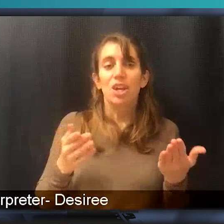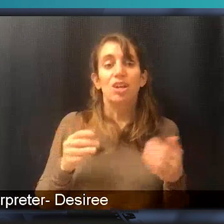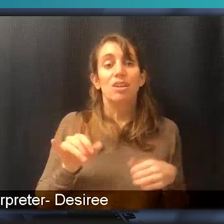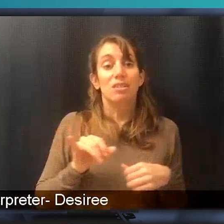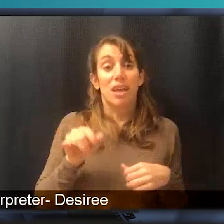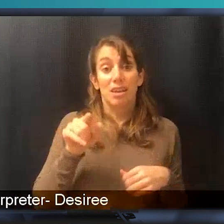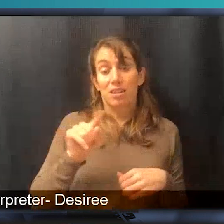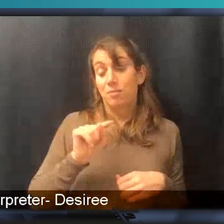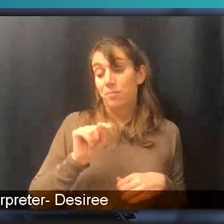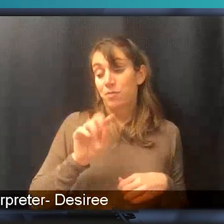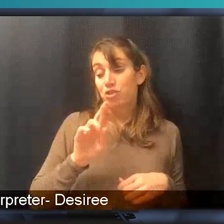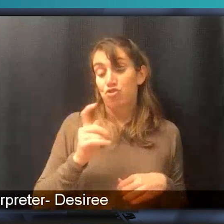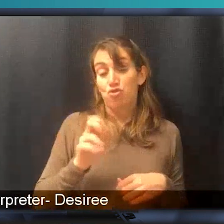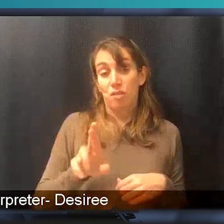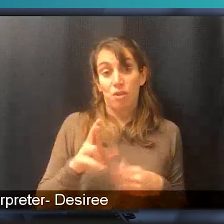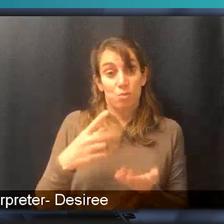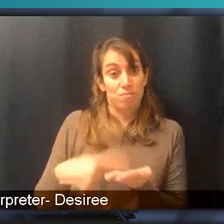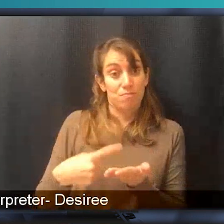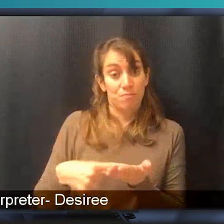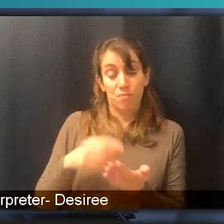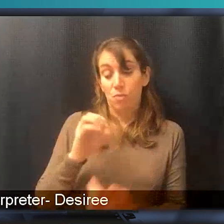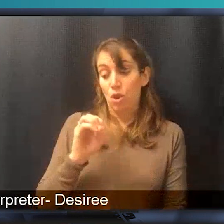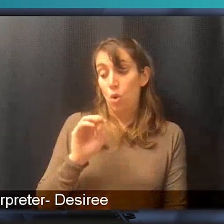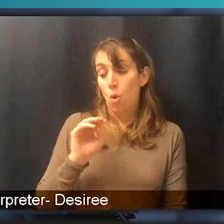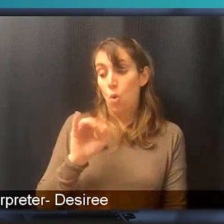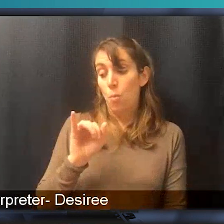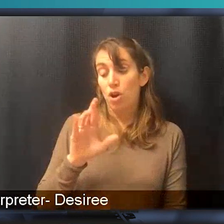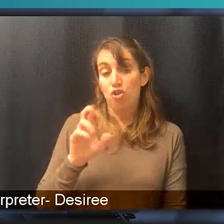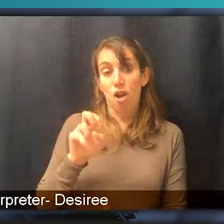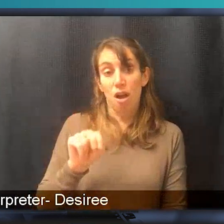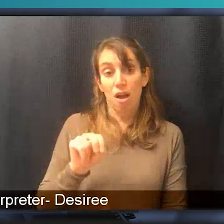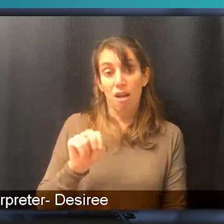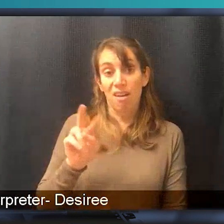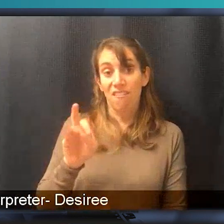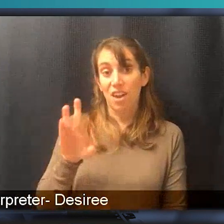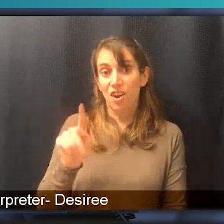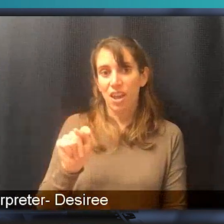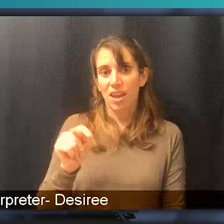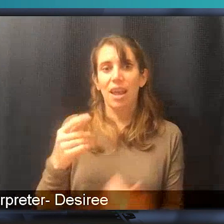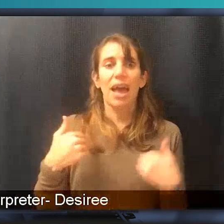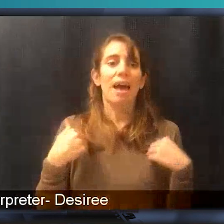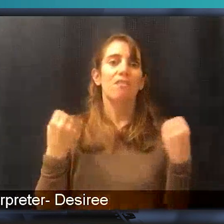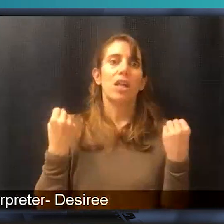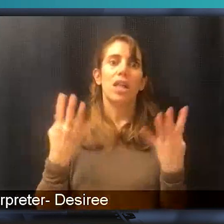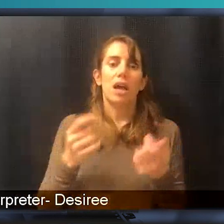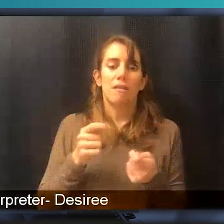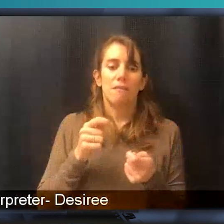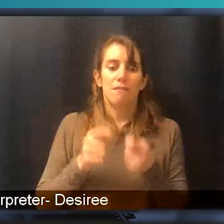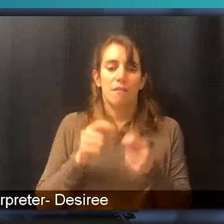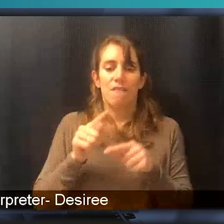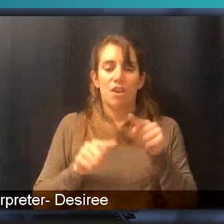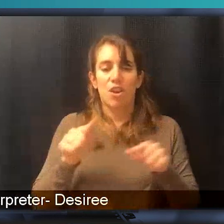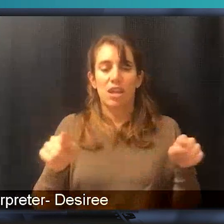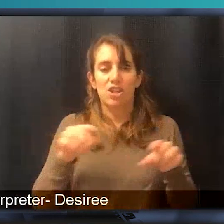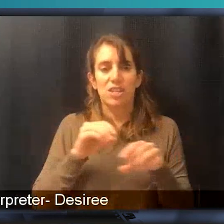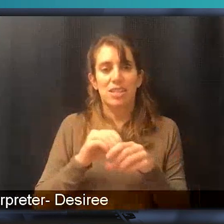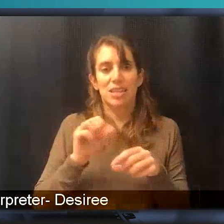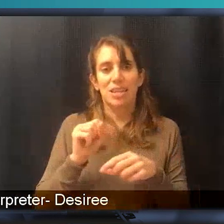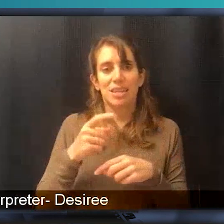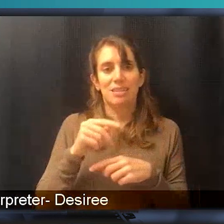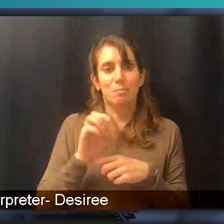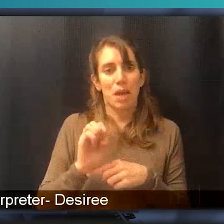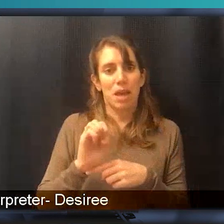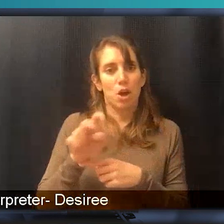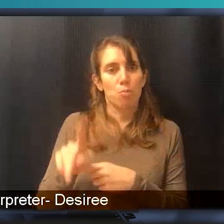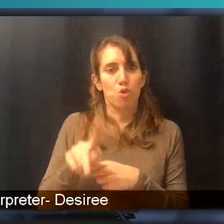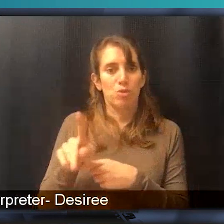about, the Omicron variant has a lot of mutations in the spike protein, but we really don't think that those mutations will have